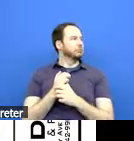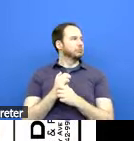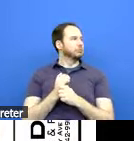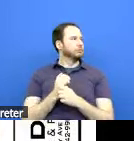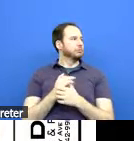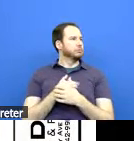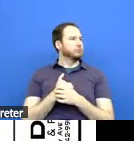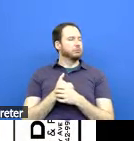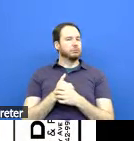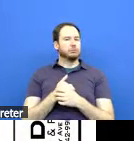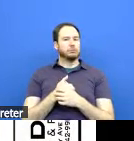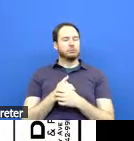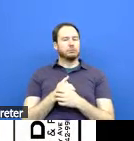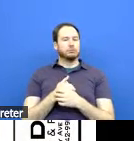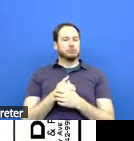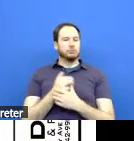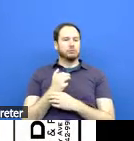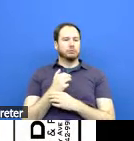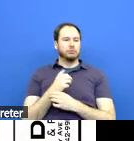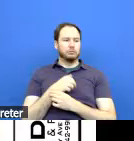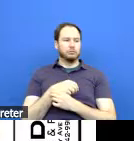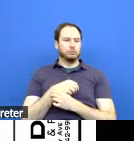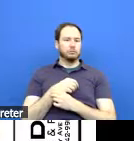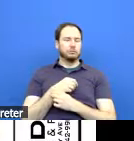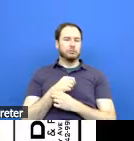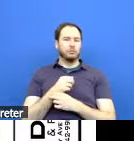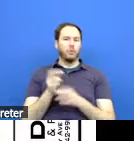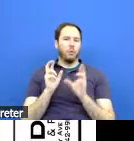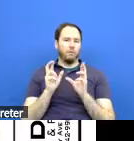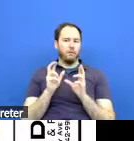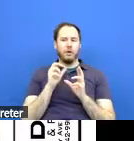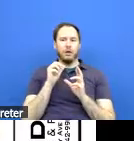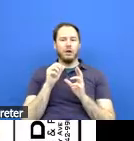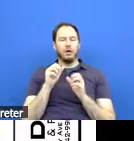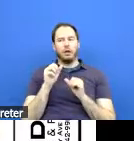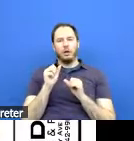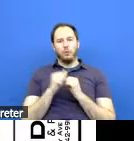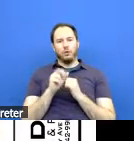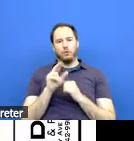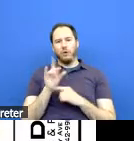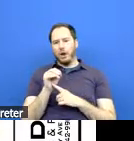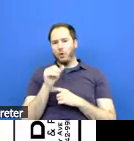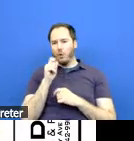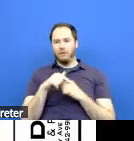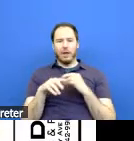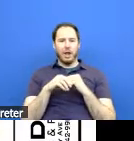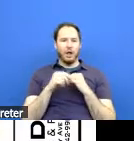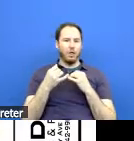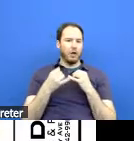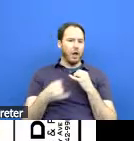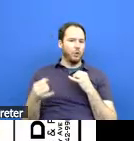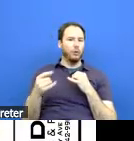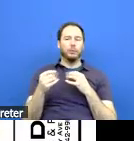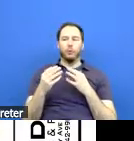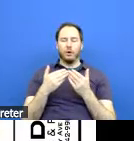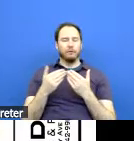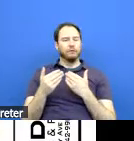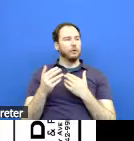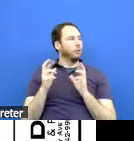hopefully with radio, so we don't have to run a conduit, that if they essentially when